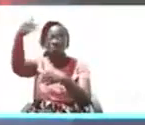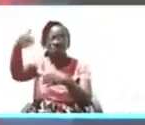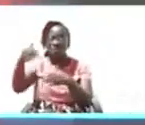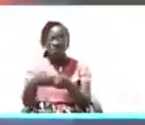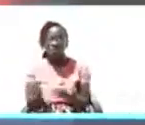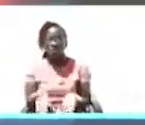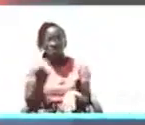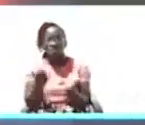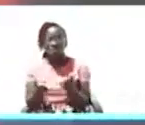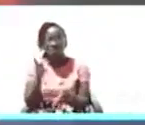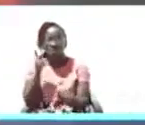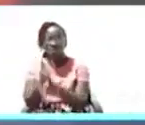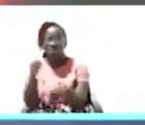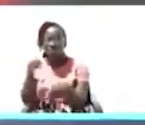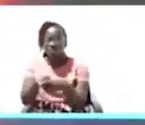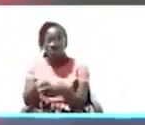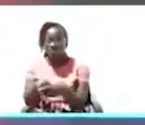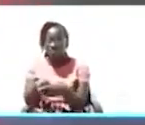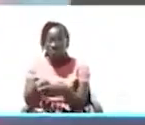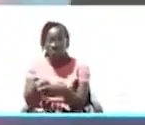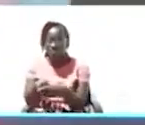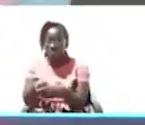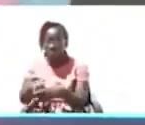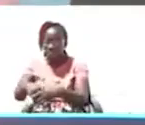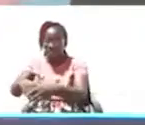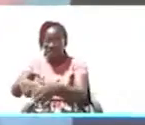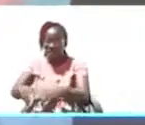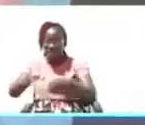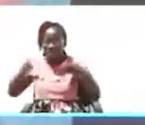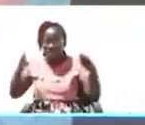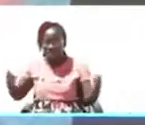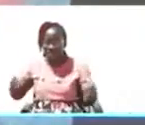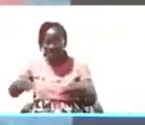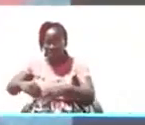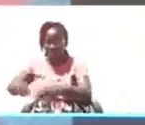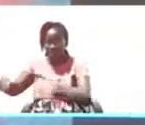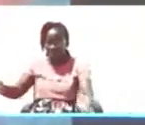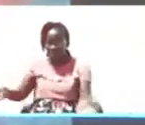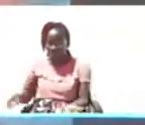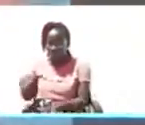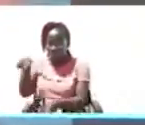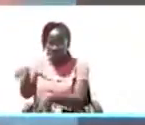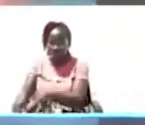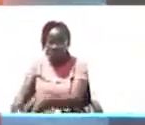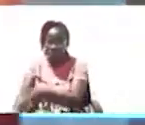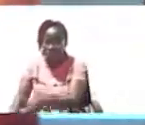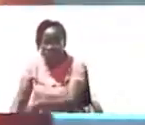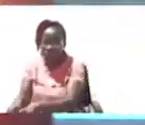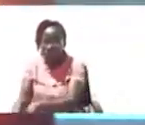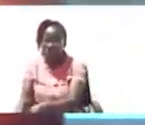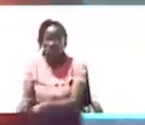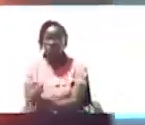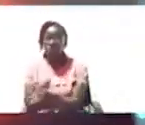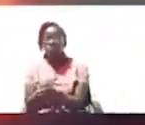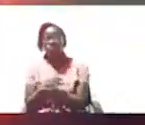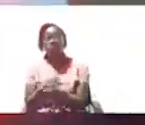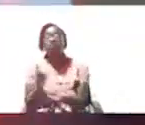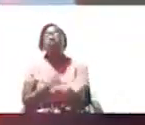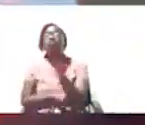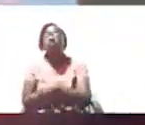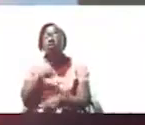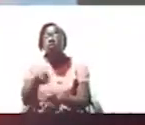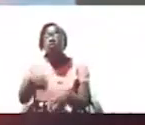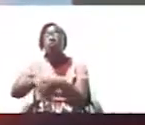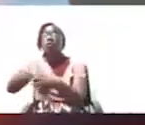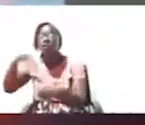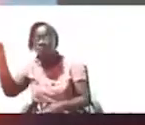maybe they put you in a pit and put a big rock on top of it. And then